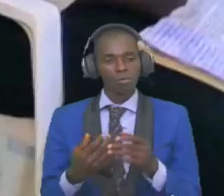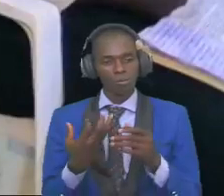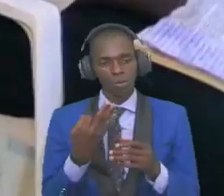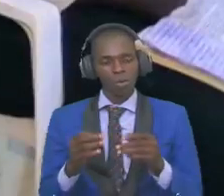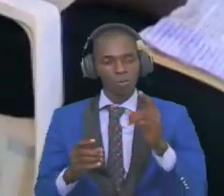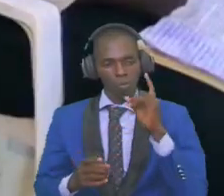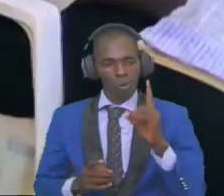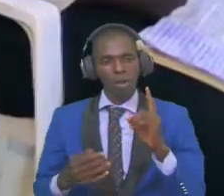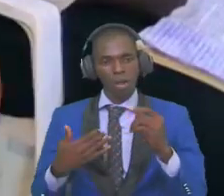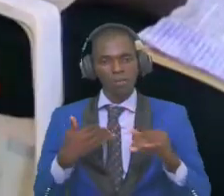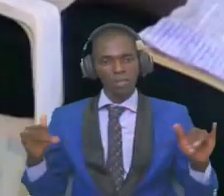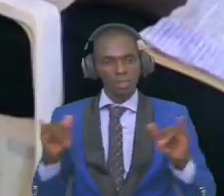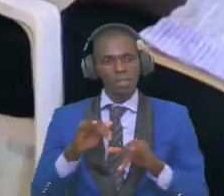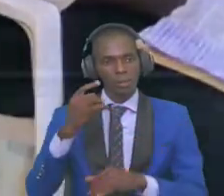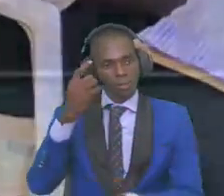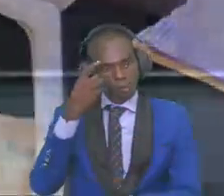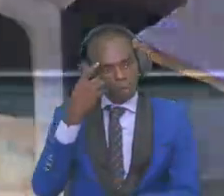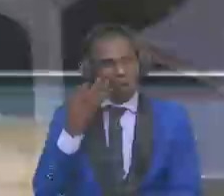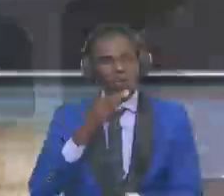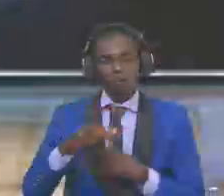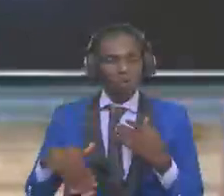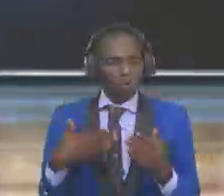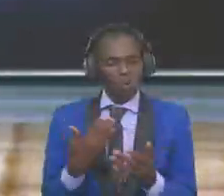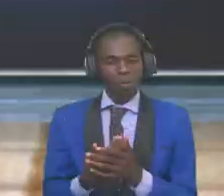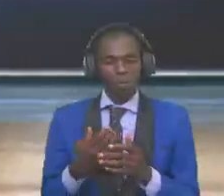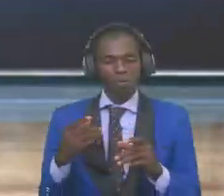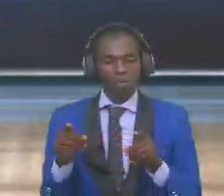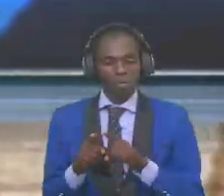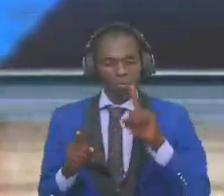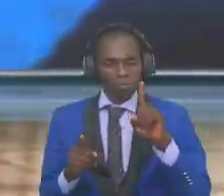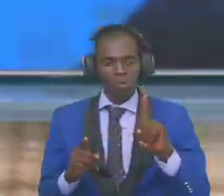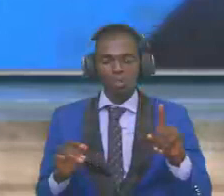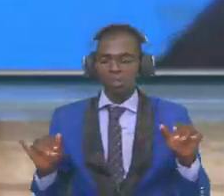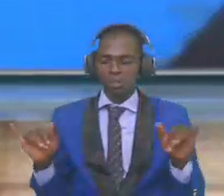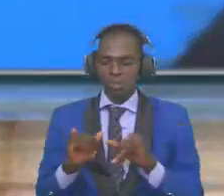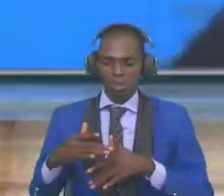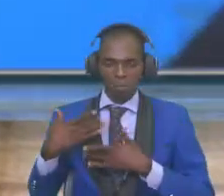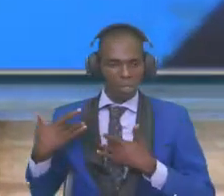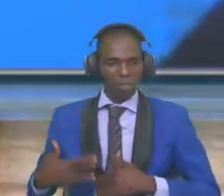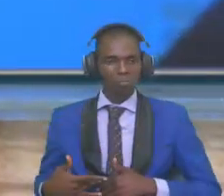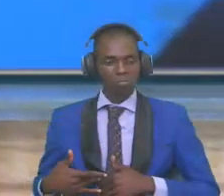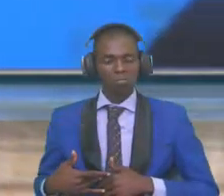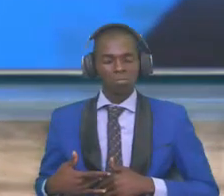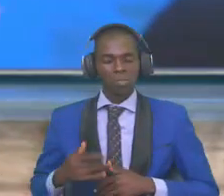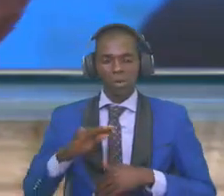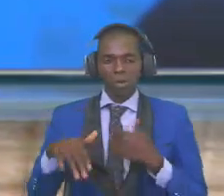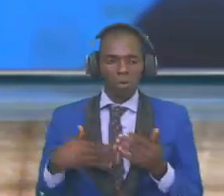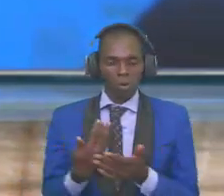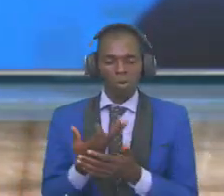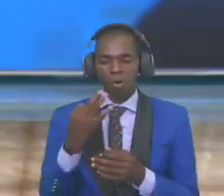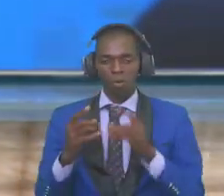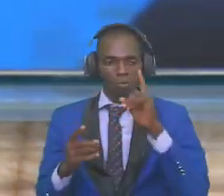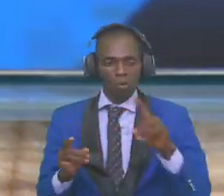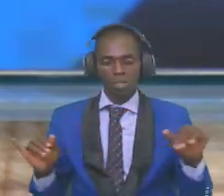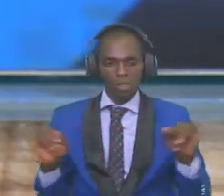the same mind, all of one, the same heart, all of one, the same love, all of one,